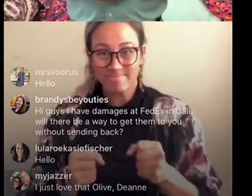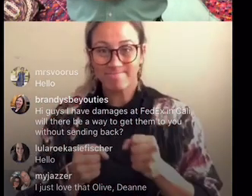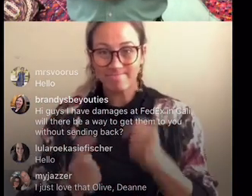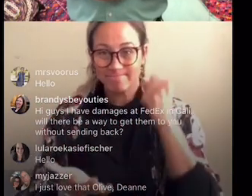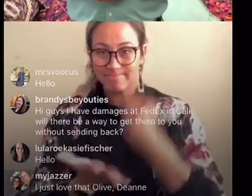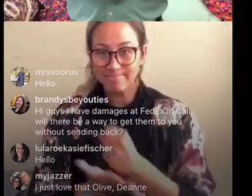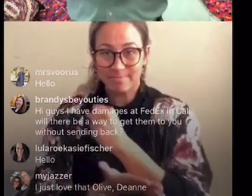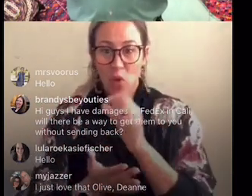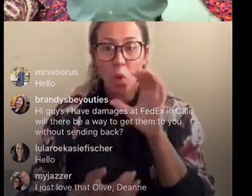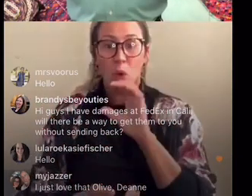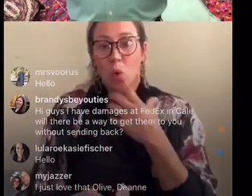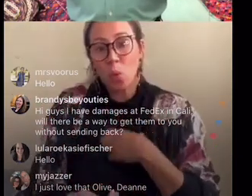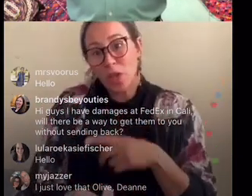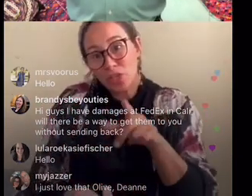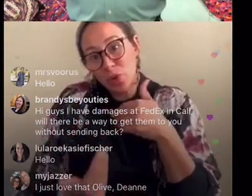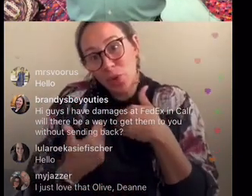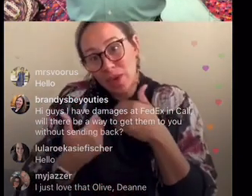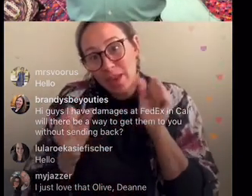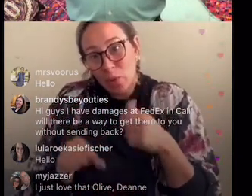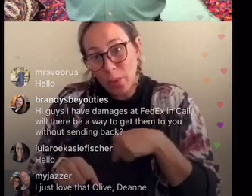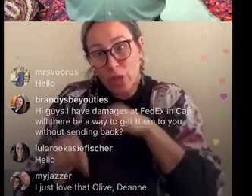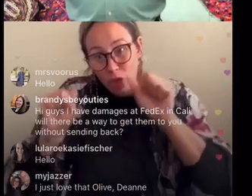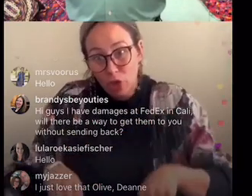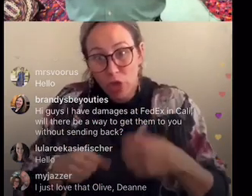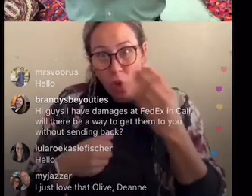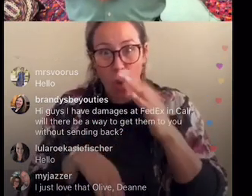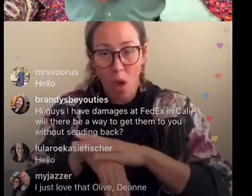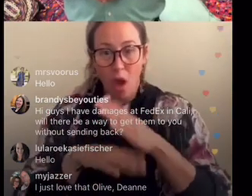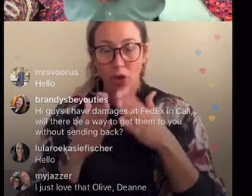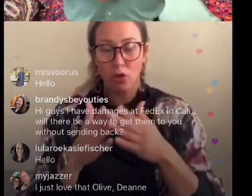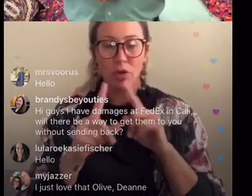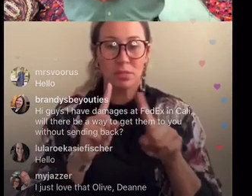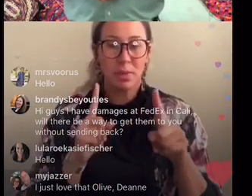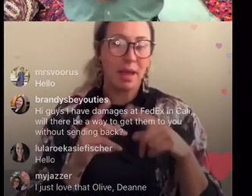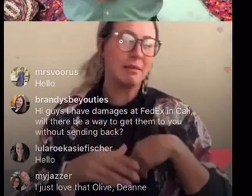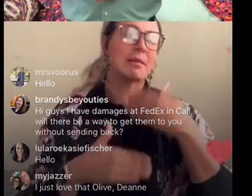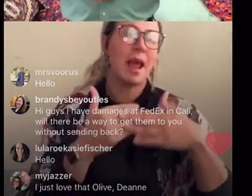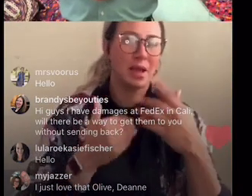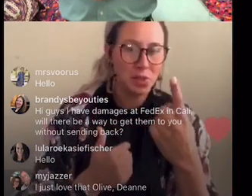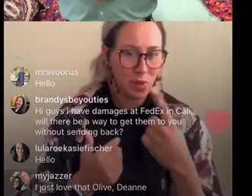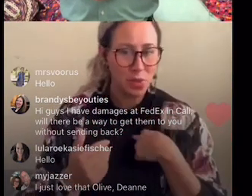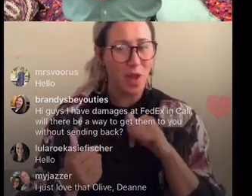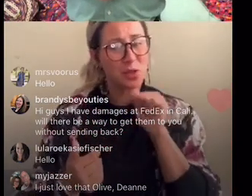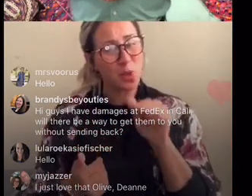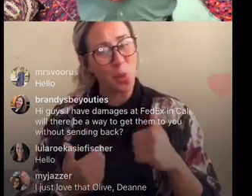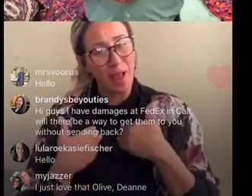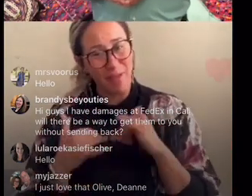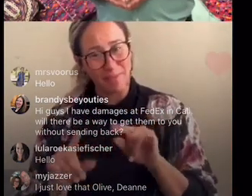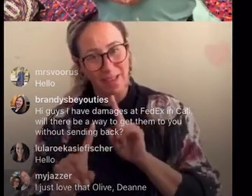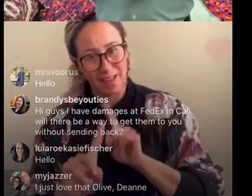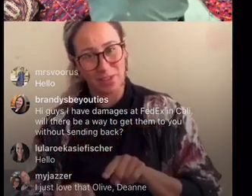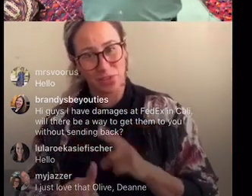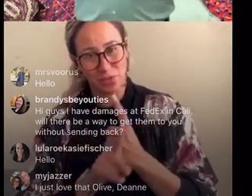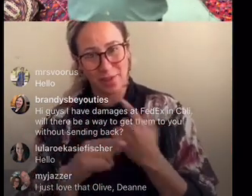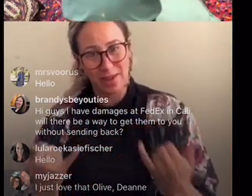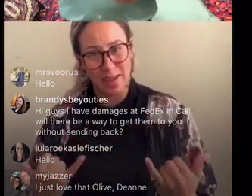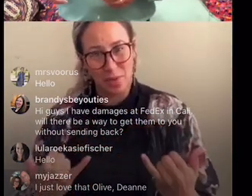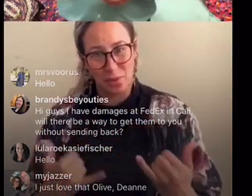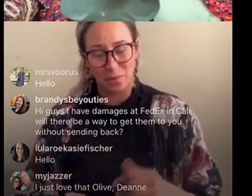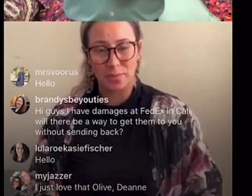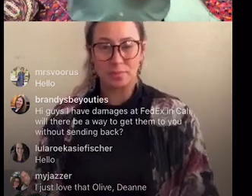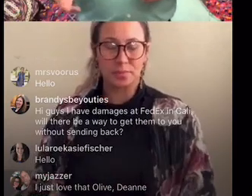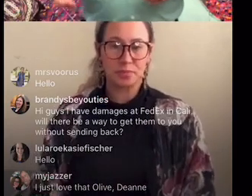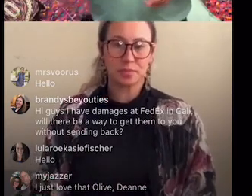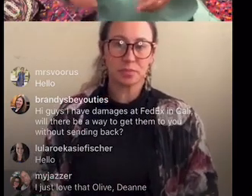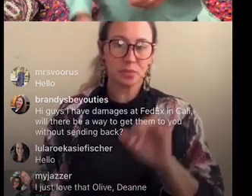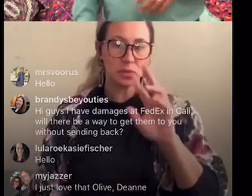on a cruise, but we'll get on the next one. I don't know. Don't have the answer for you, okay? So